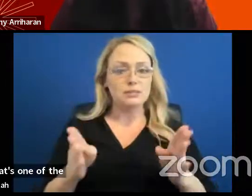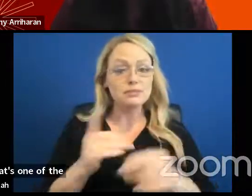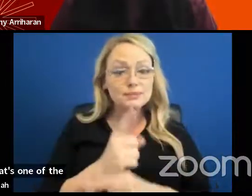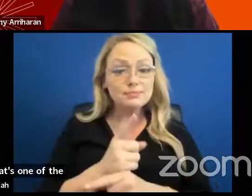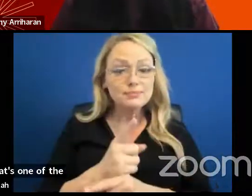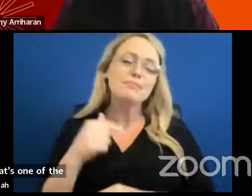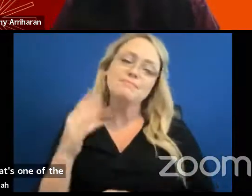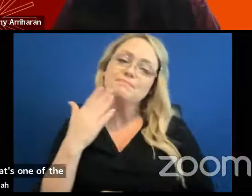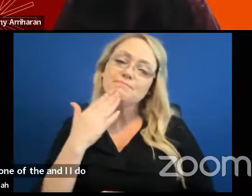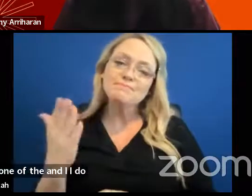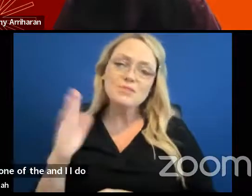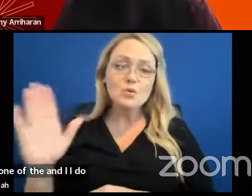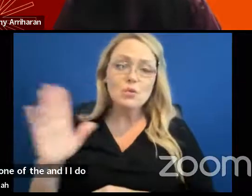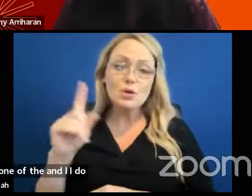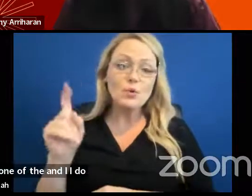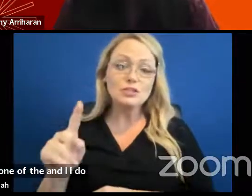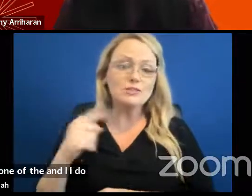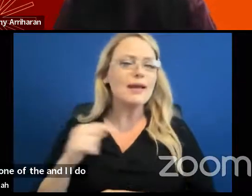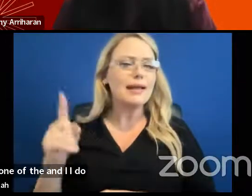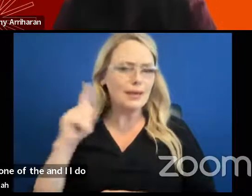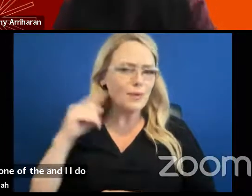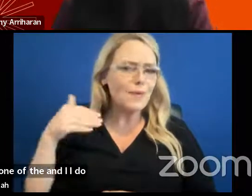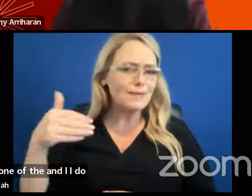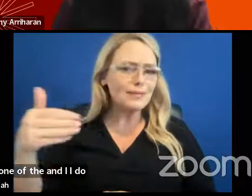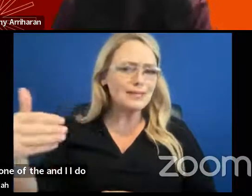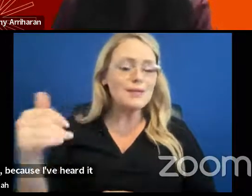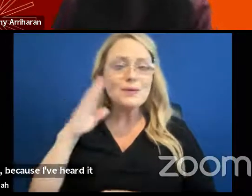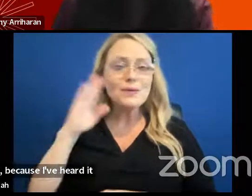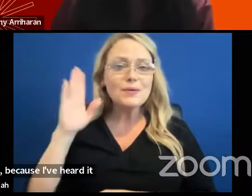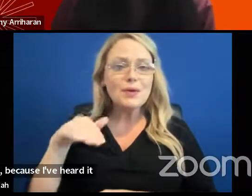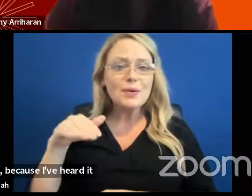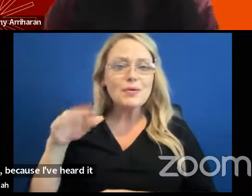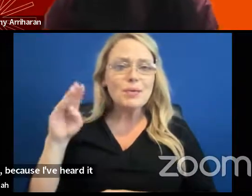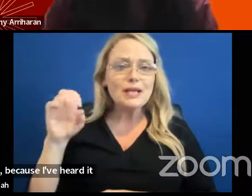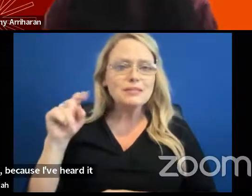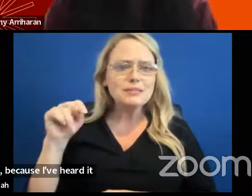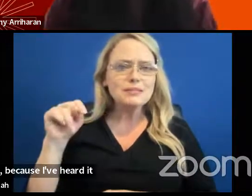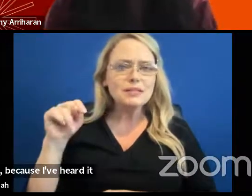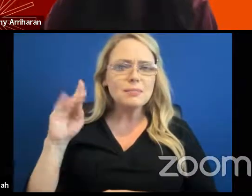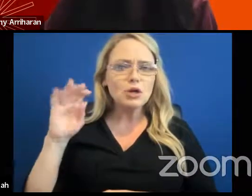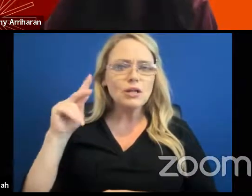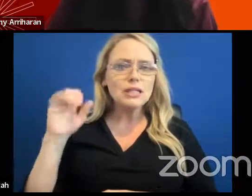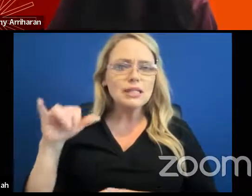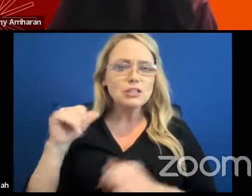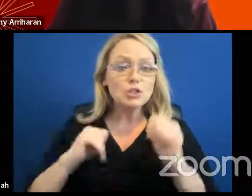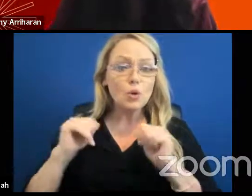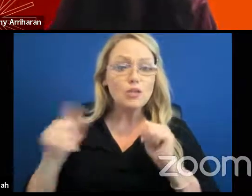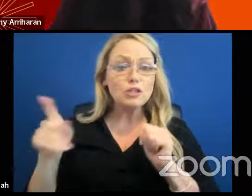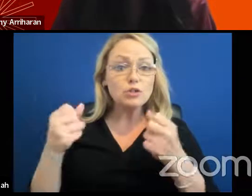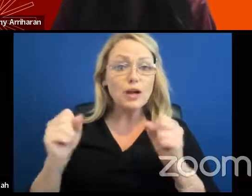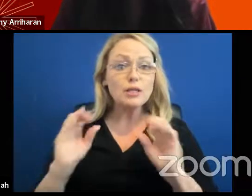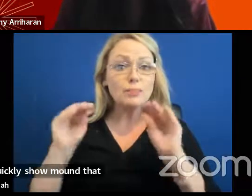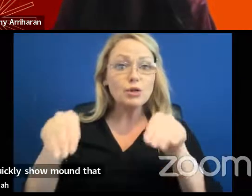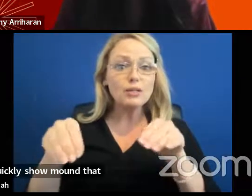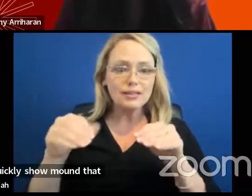because I've heard it a lot. You might know with the West Berkeley Shell Mound, that they're trying to put in housing there, right? And so they